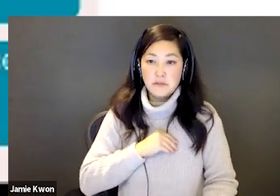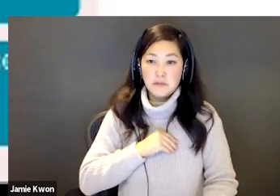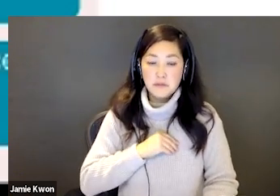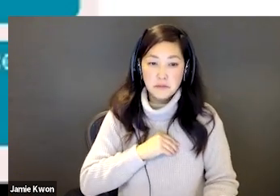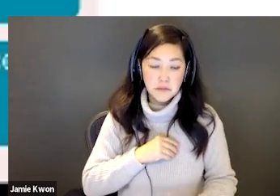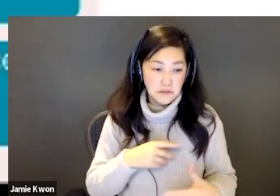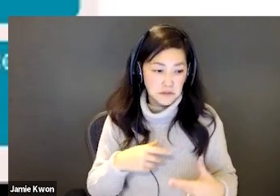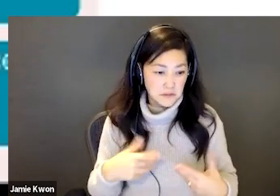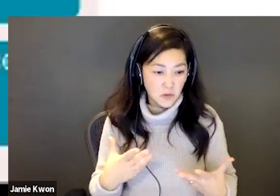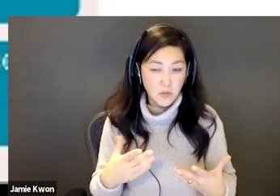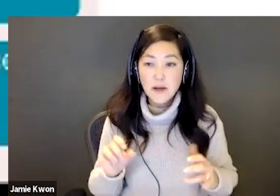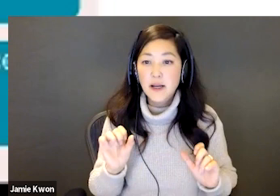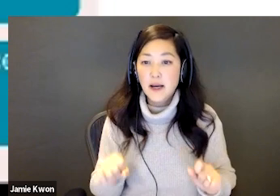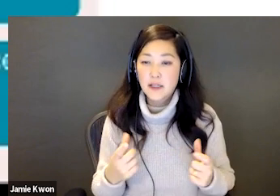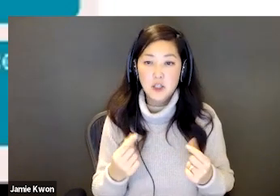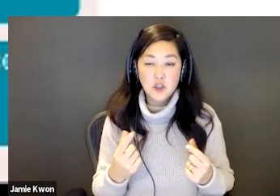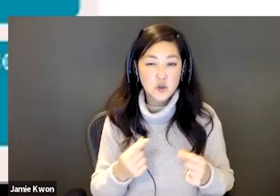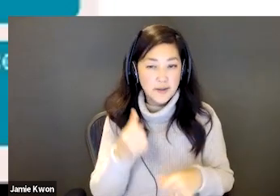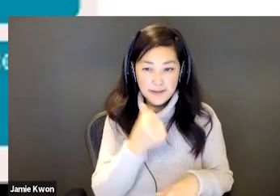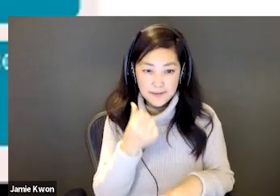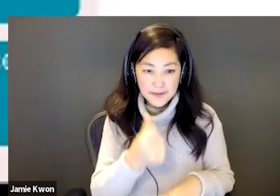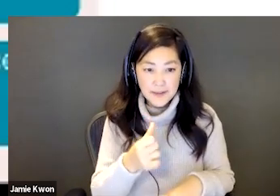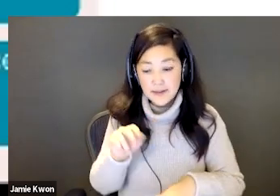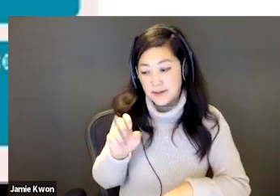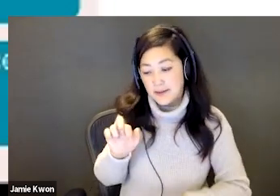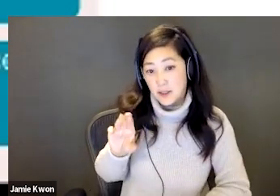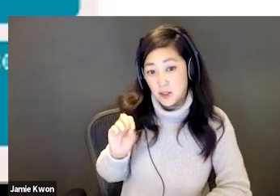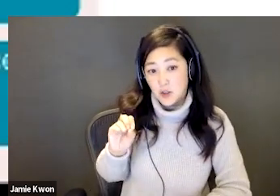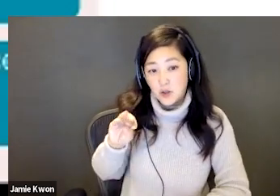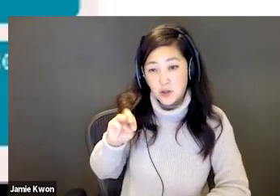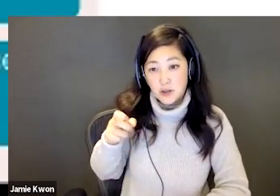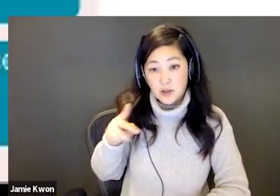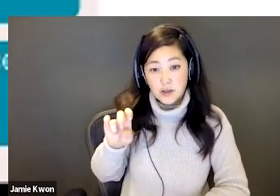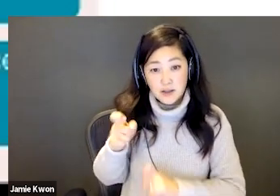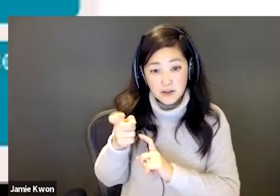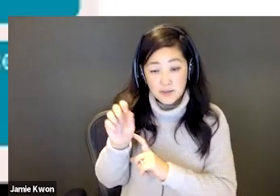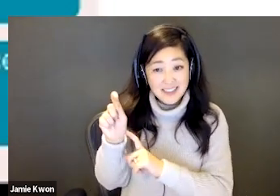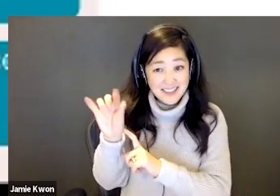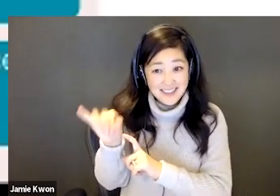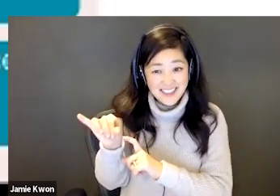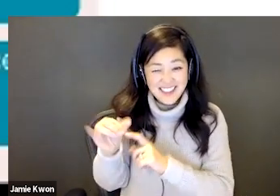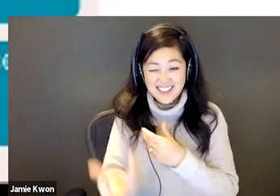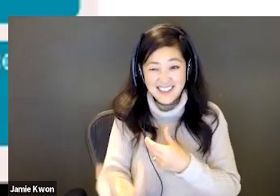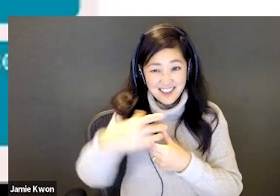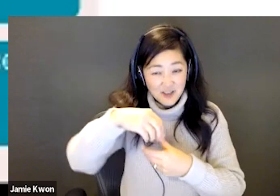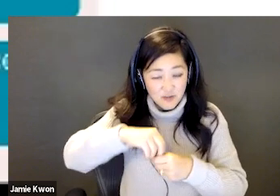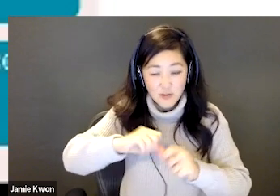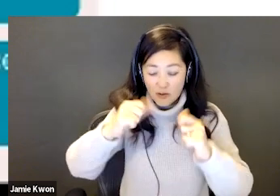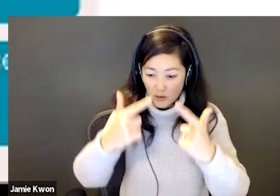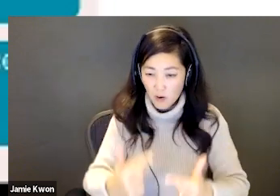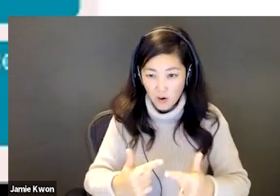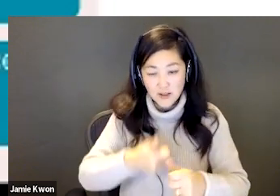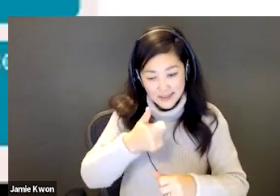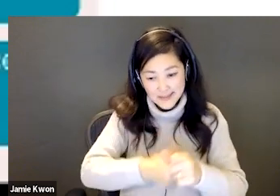I have on any given day. So neurocomplexity for me incorporates all of those important